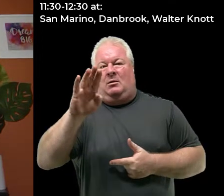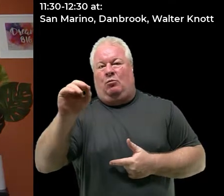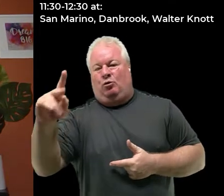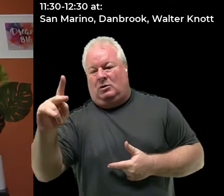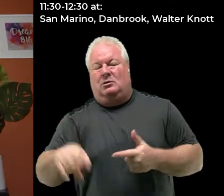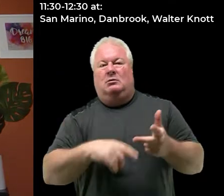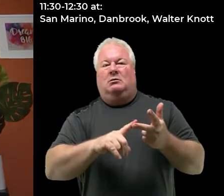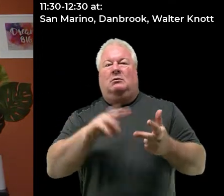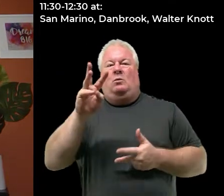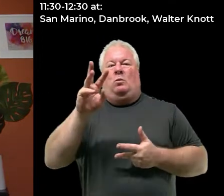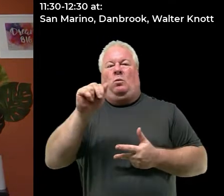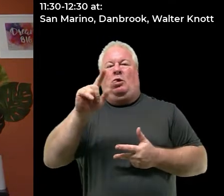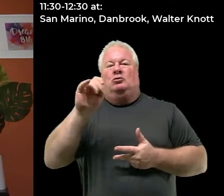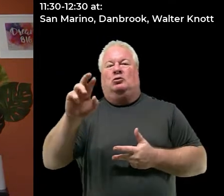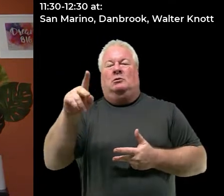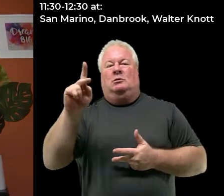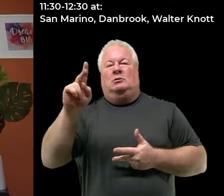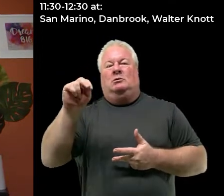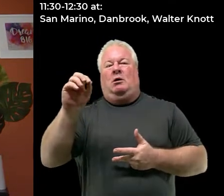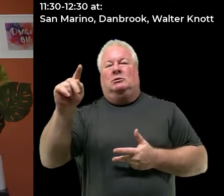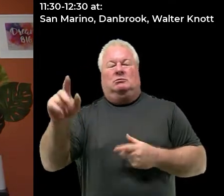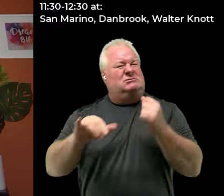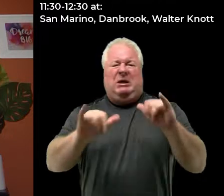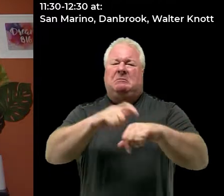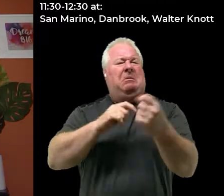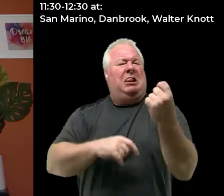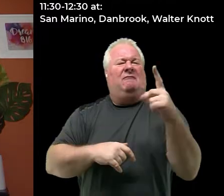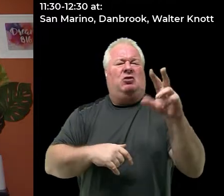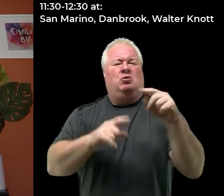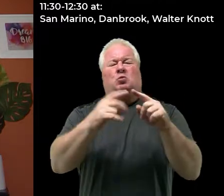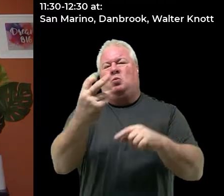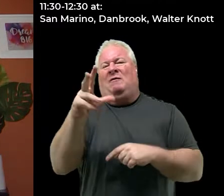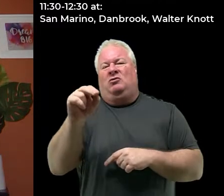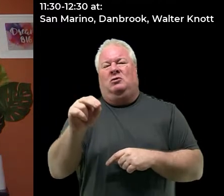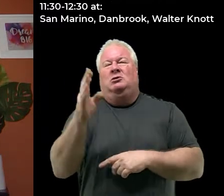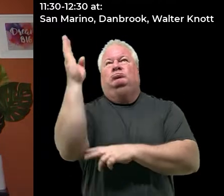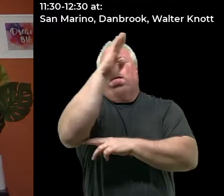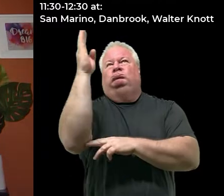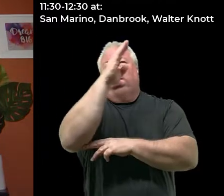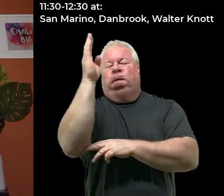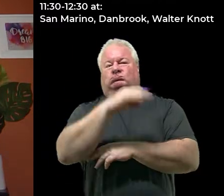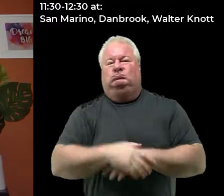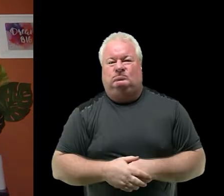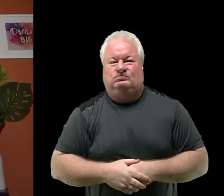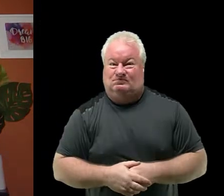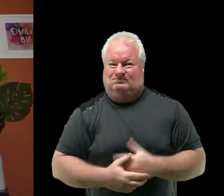Danbrook, or Walter Knott. Lunch served from 11:30 until 12:30